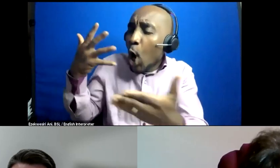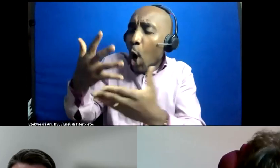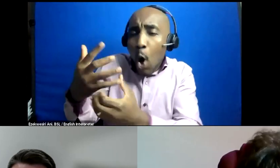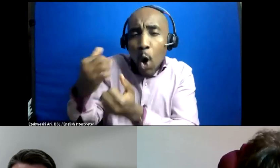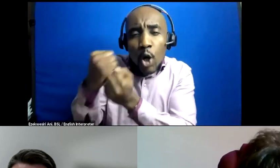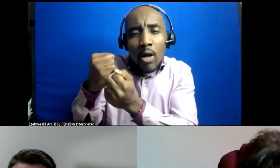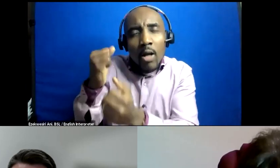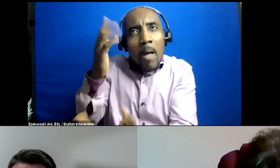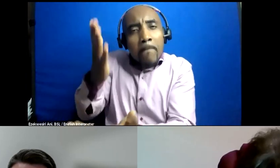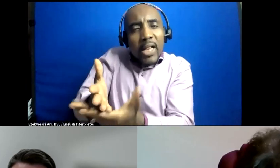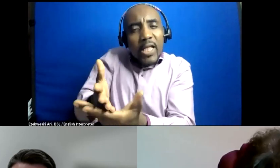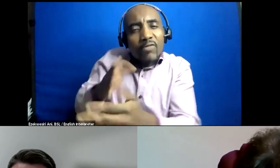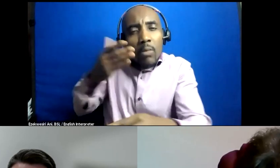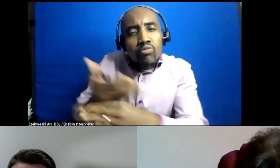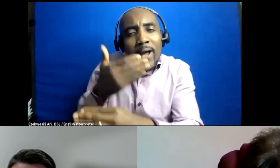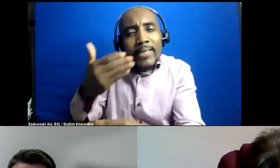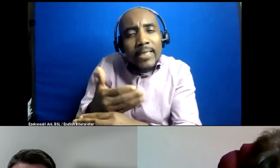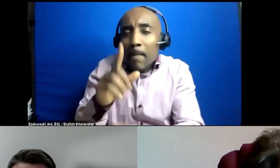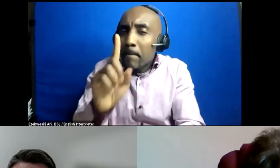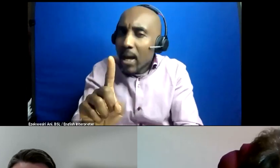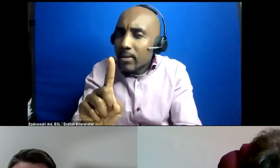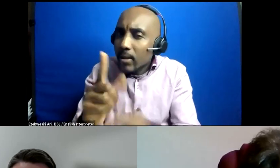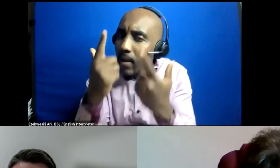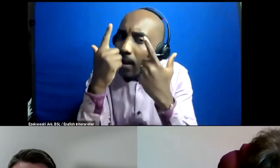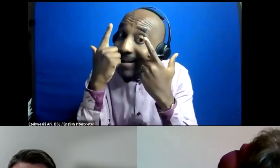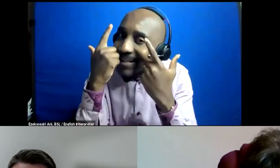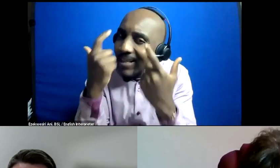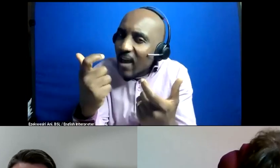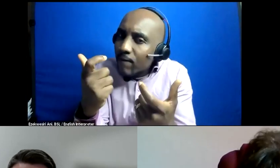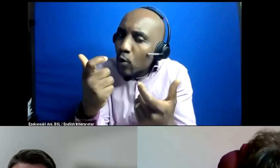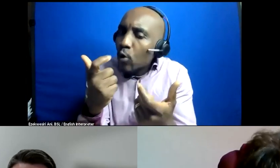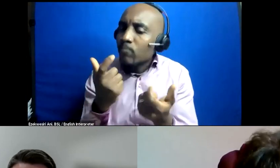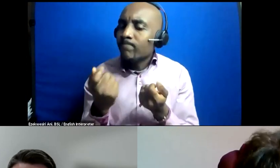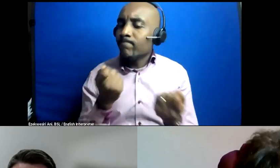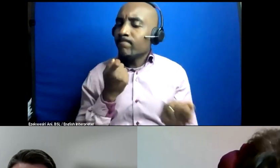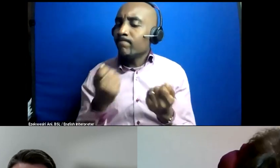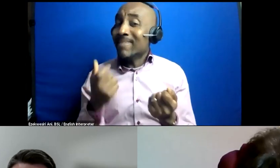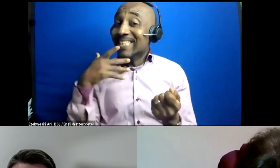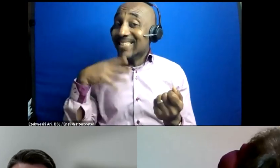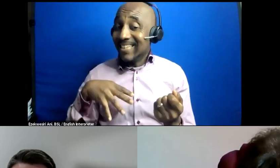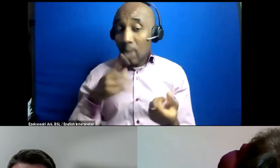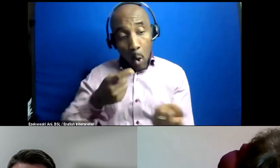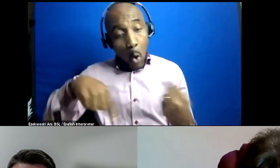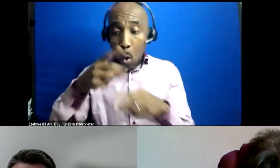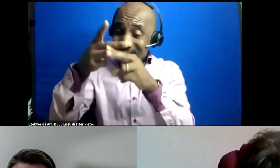these require careful navigation to build trust with all those we are caring for.